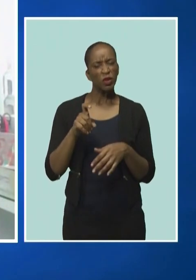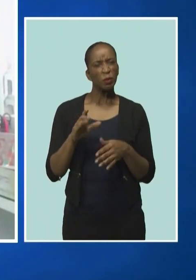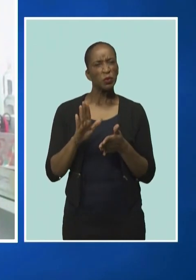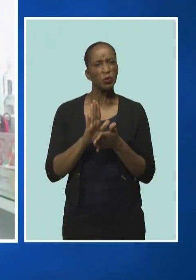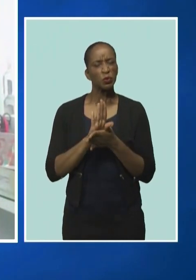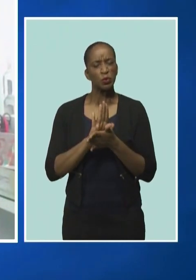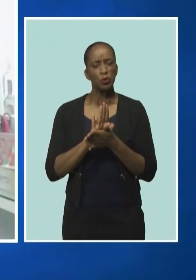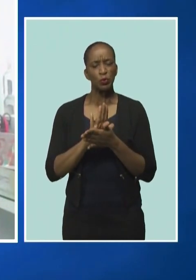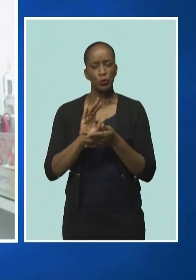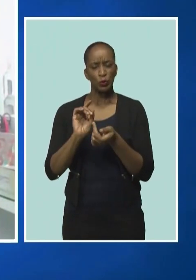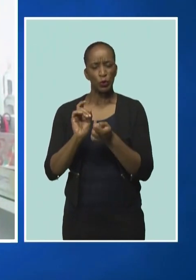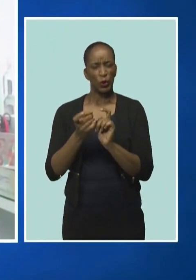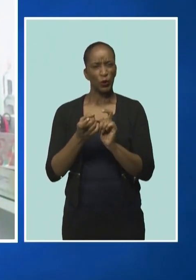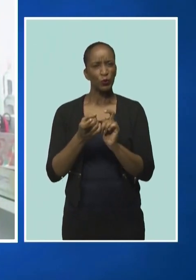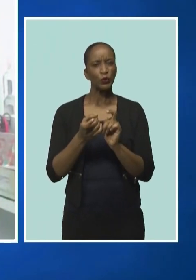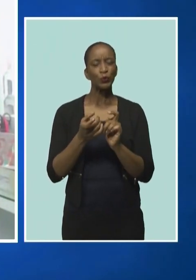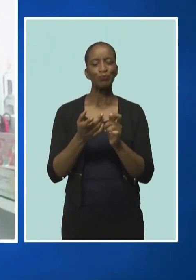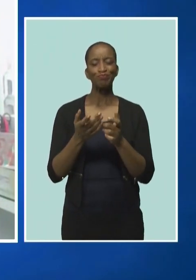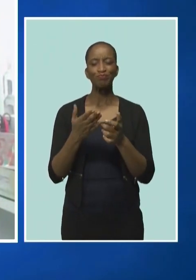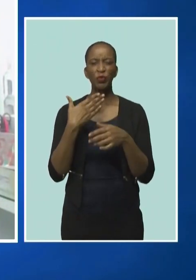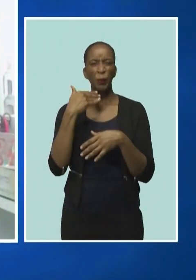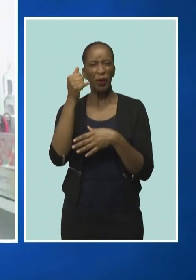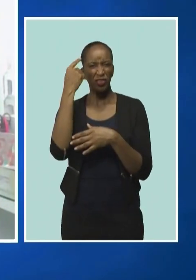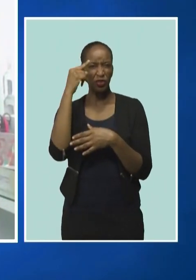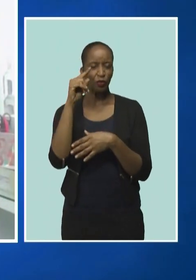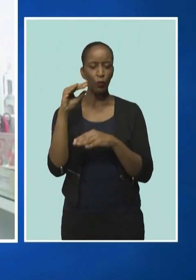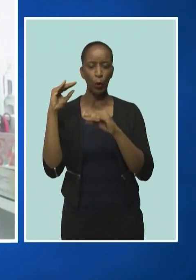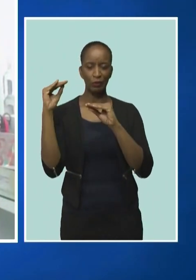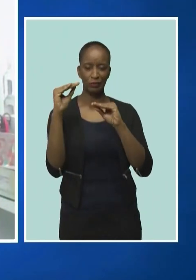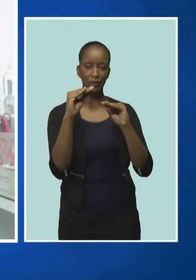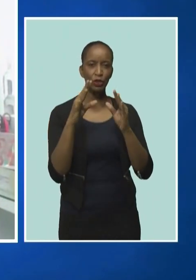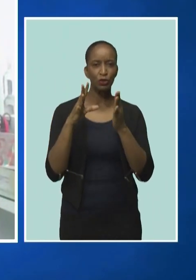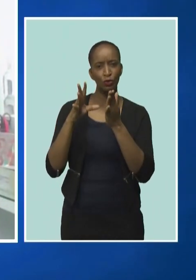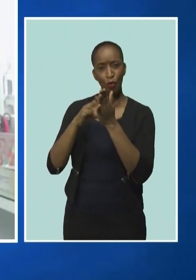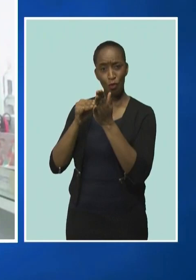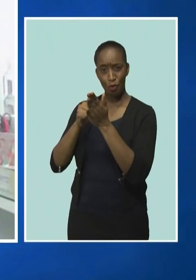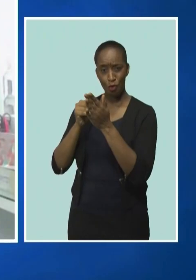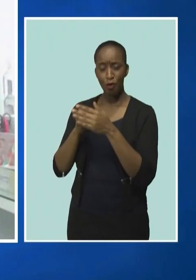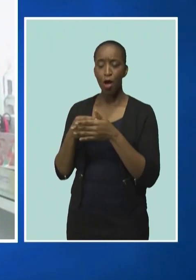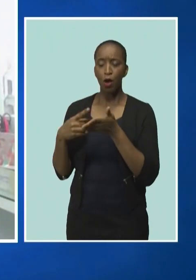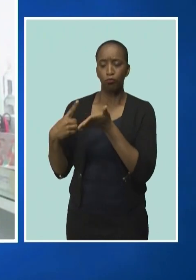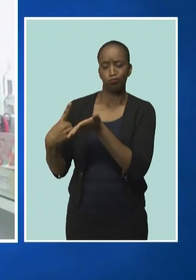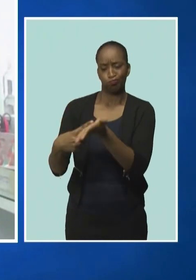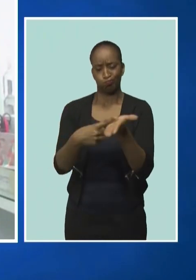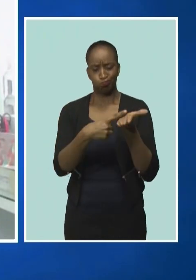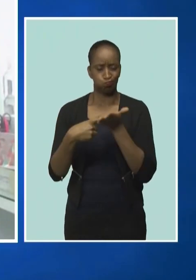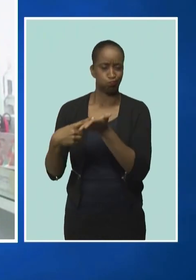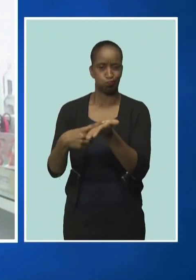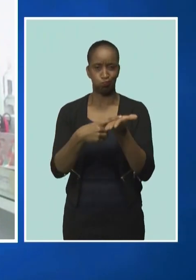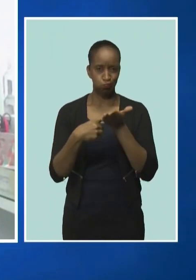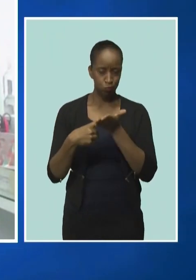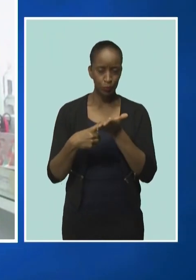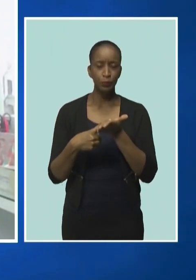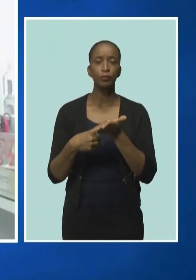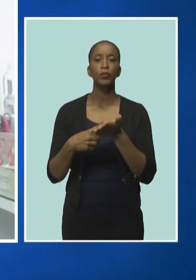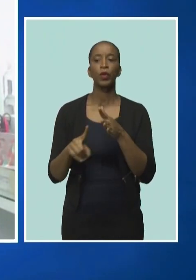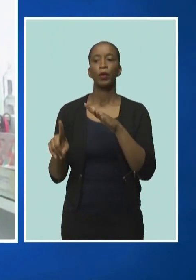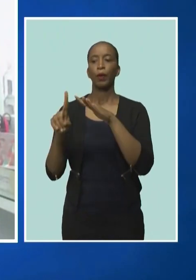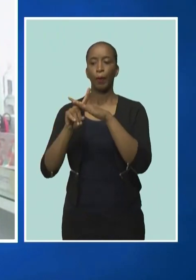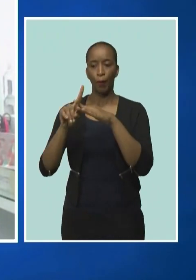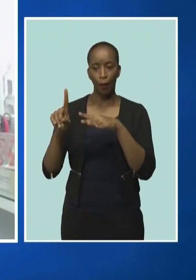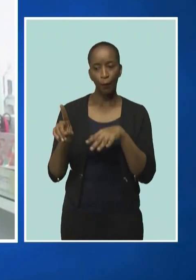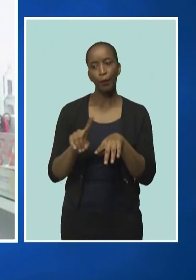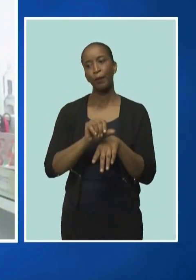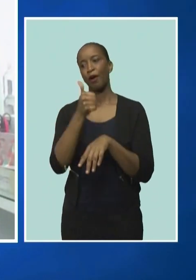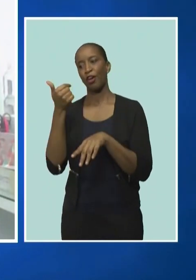learning. And coming out of those conversations, we had other discussions with stakeholders,